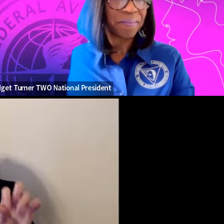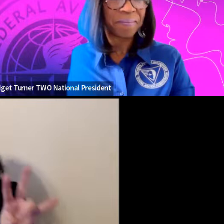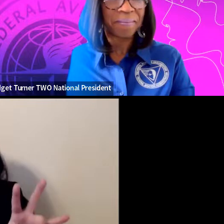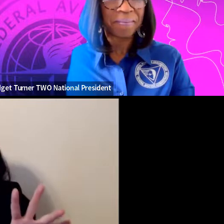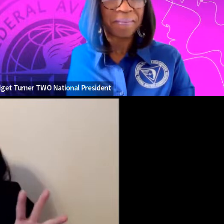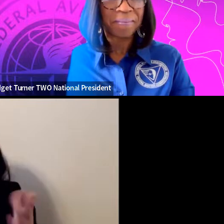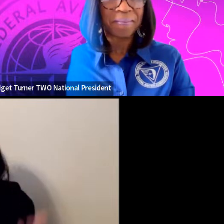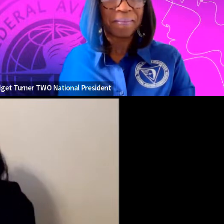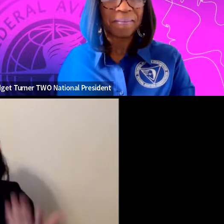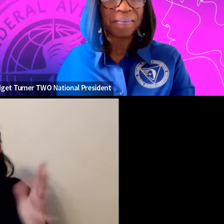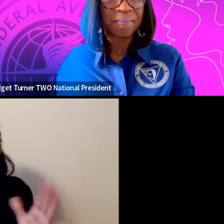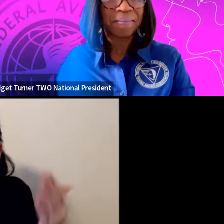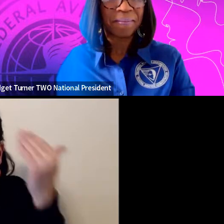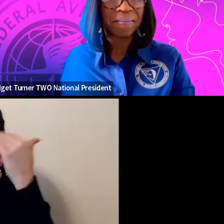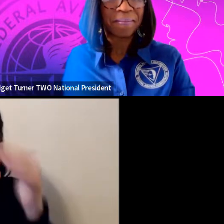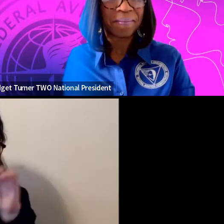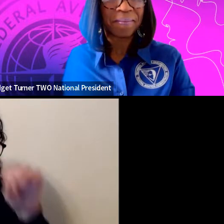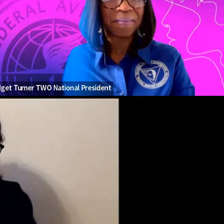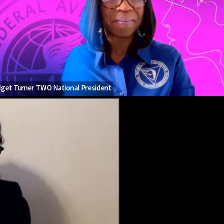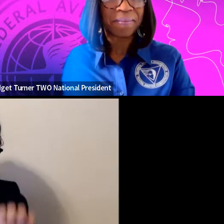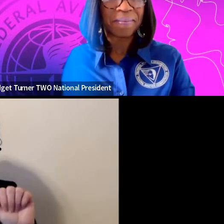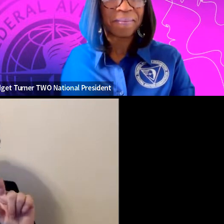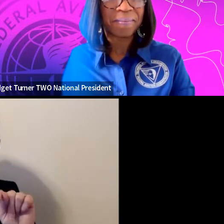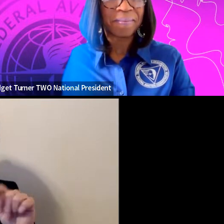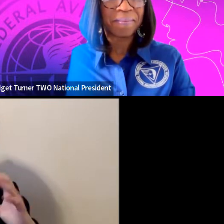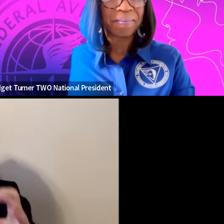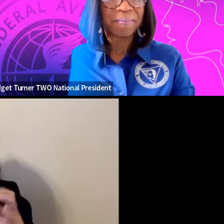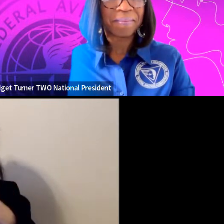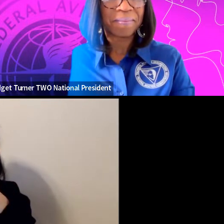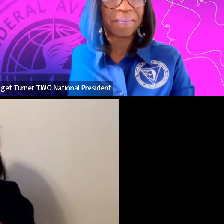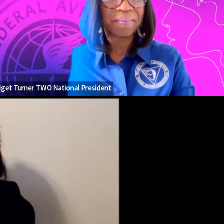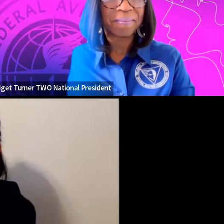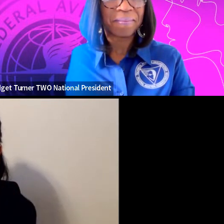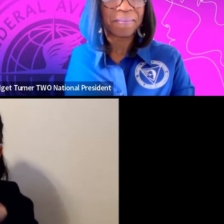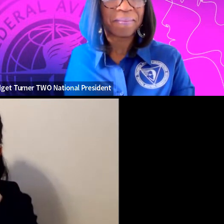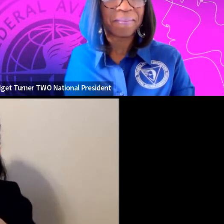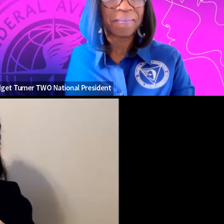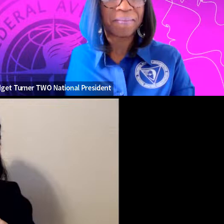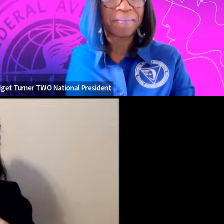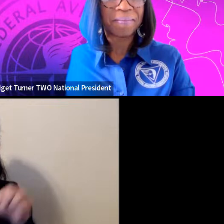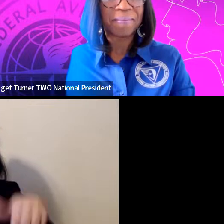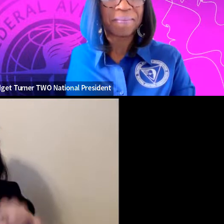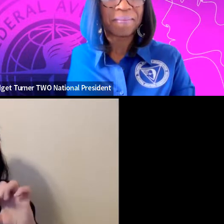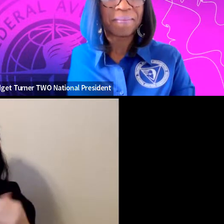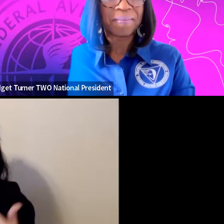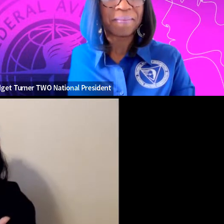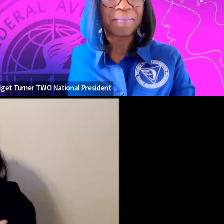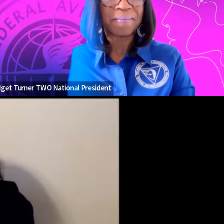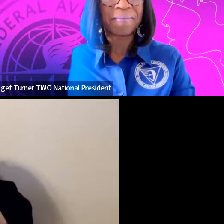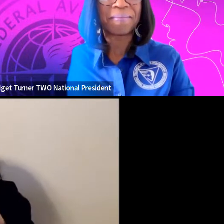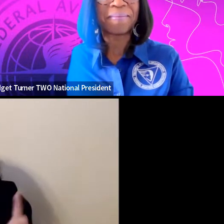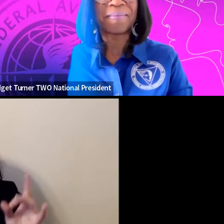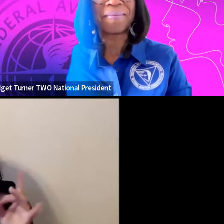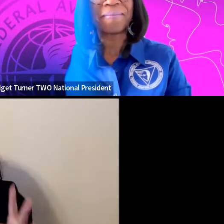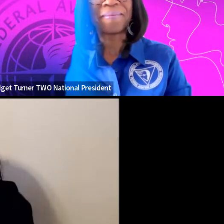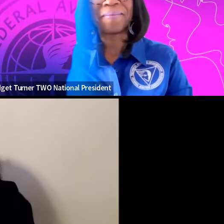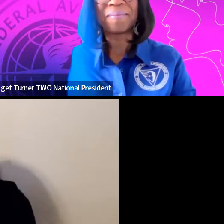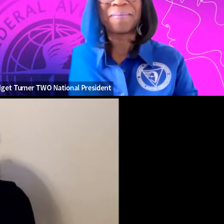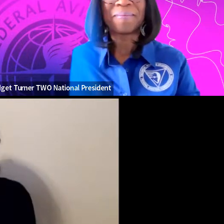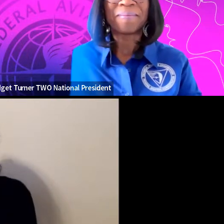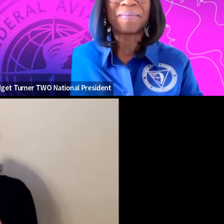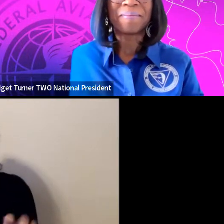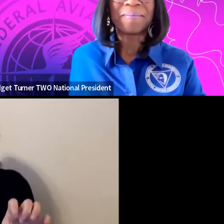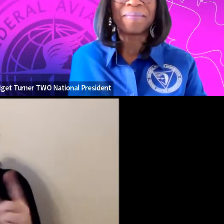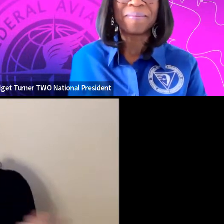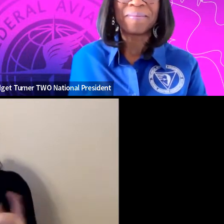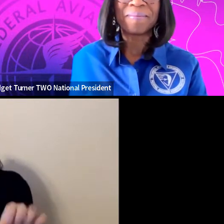already know, that's the percentage of air traffic controllers that are female in the agency. Dismal to say the least, but there's always room for